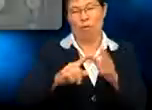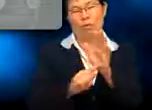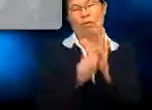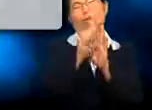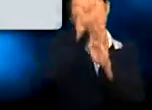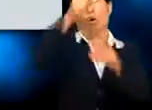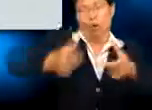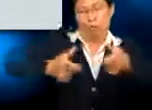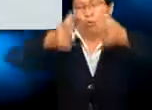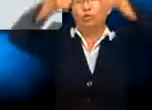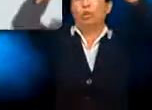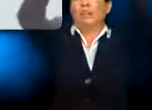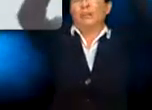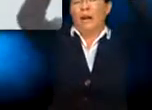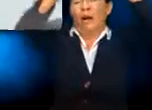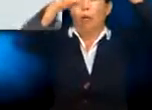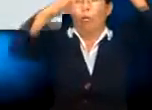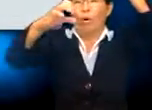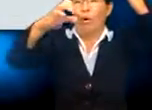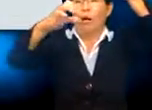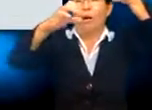tall chimneys about